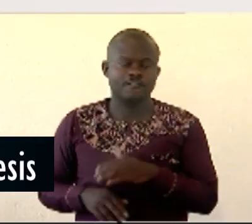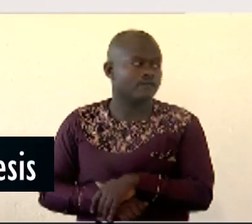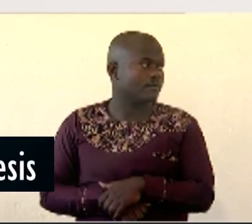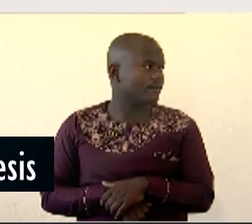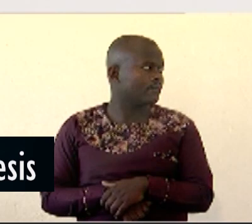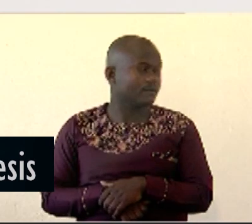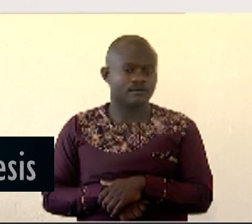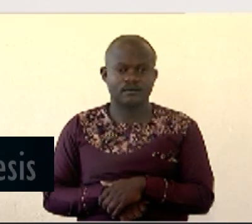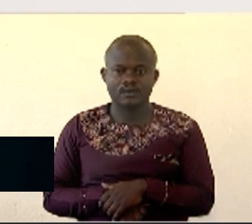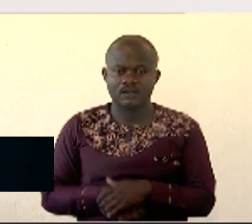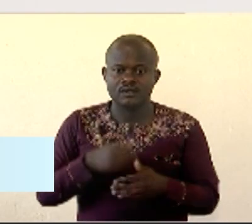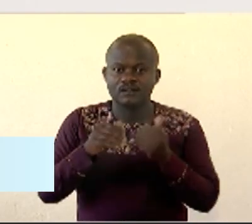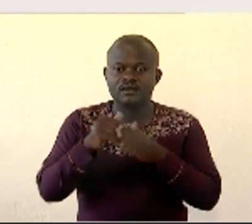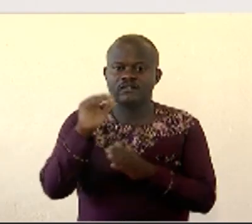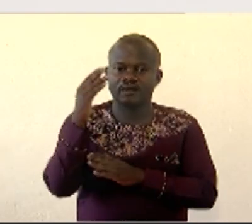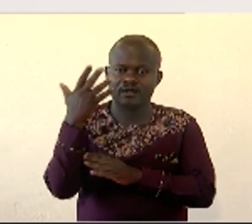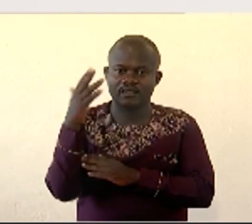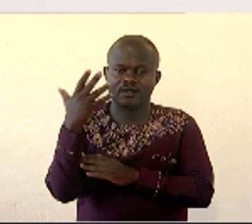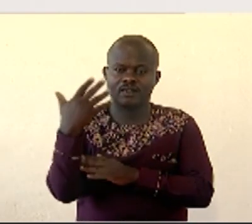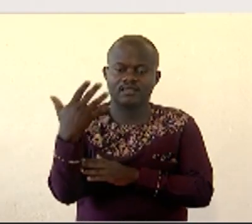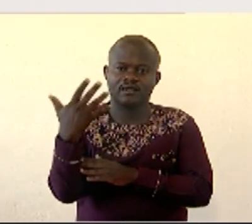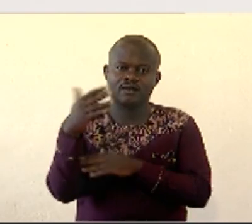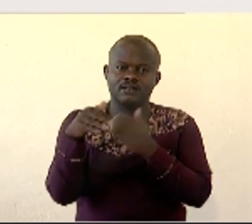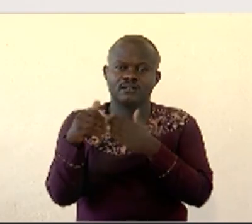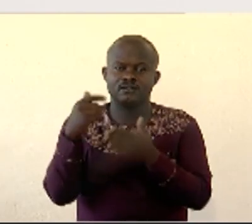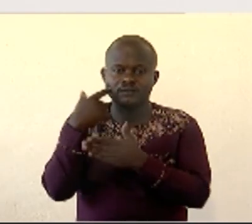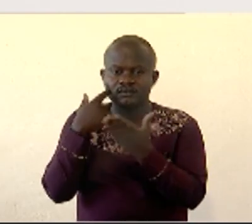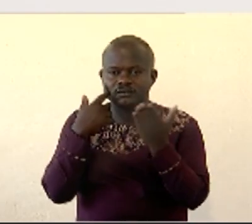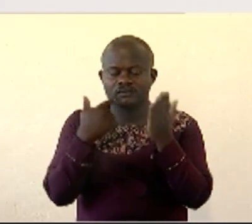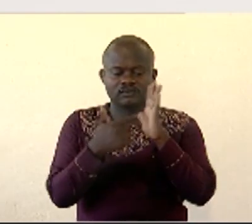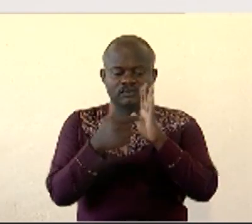And the internal structure of the leaf, that's where photosynthesis takes place.